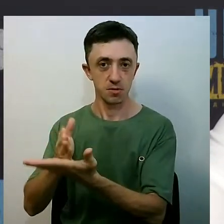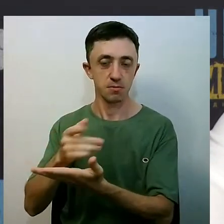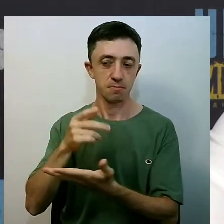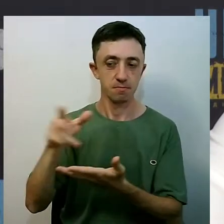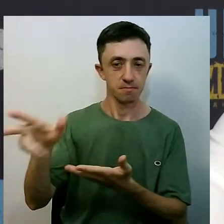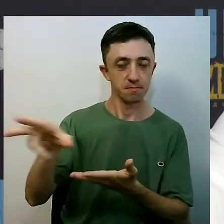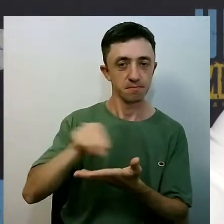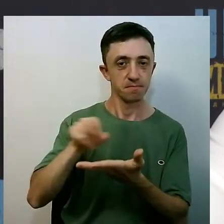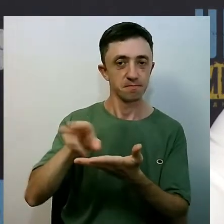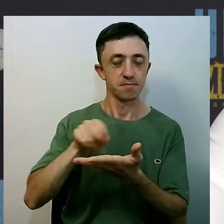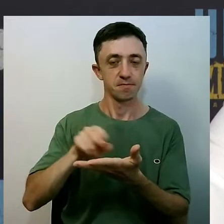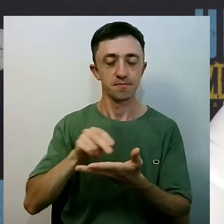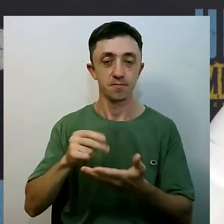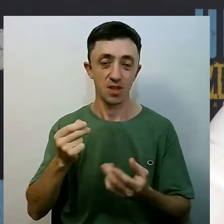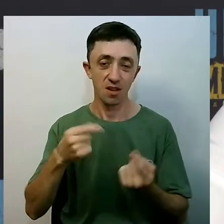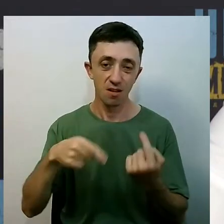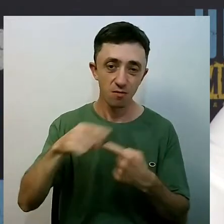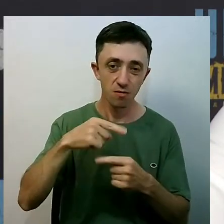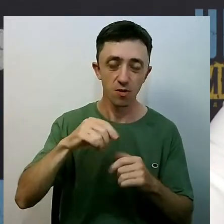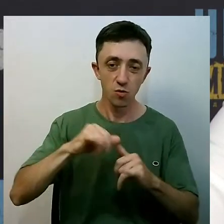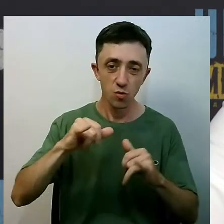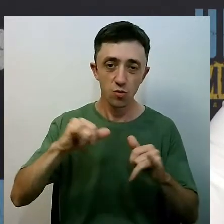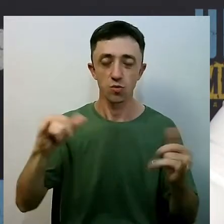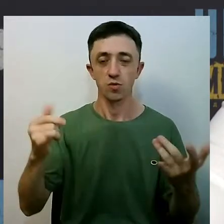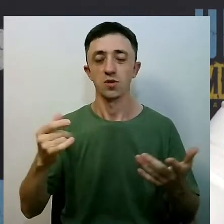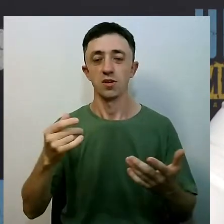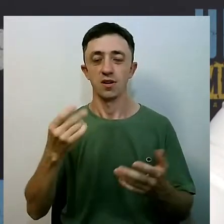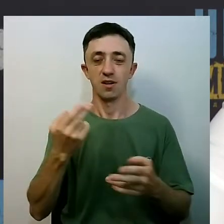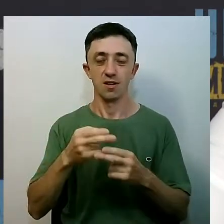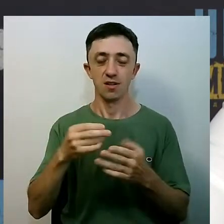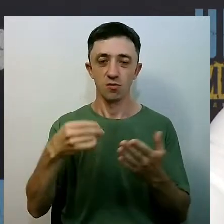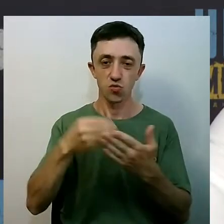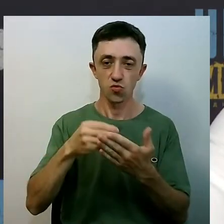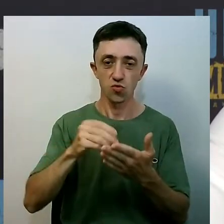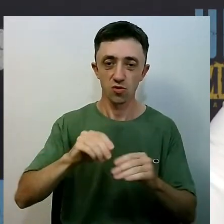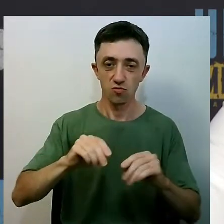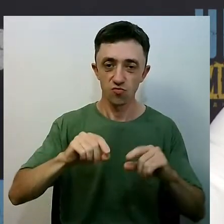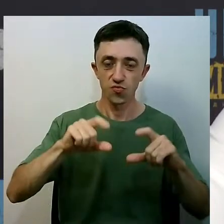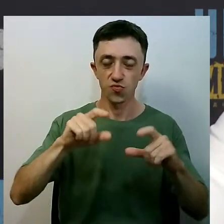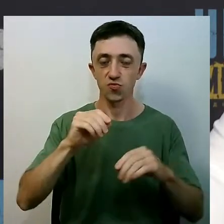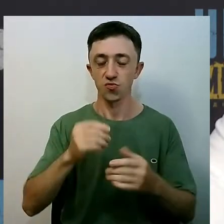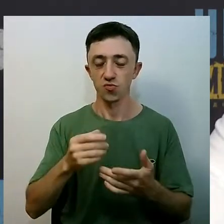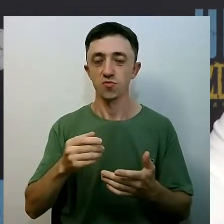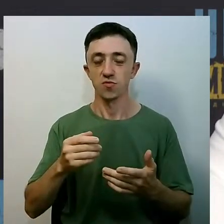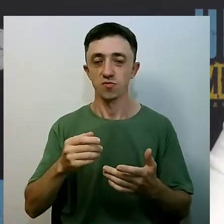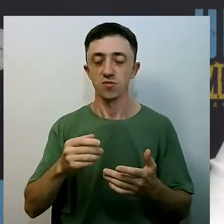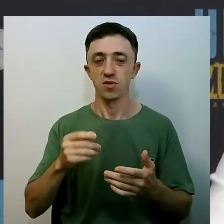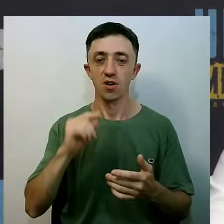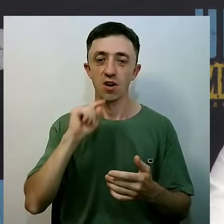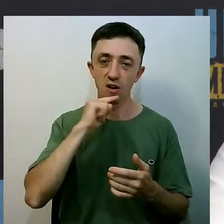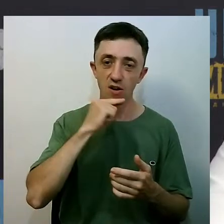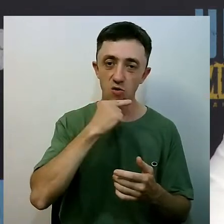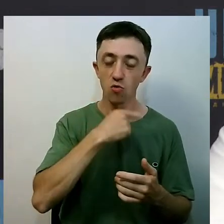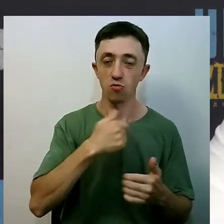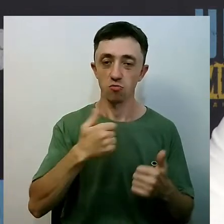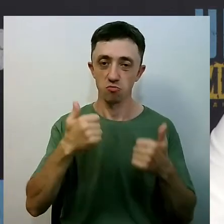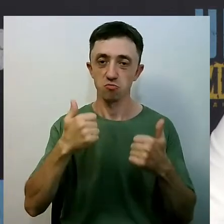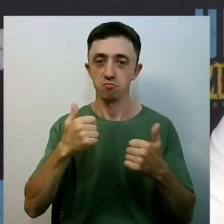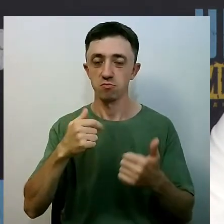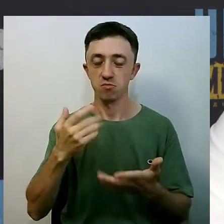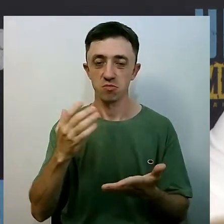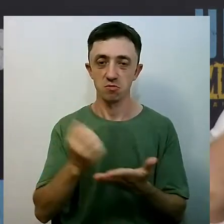first to show results. And that will boost the development of their businesses. They will